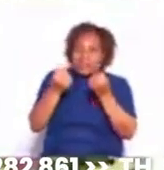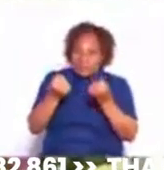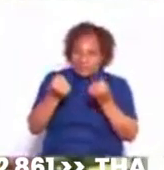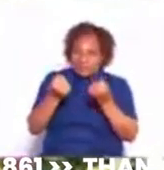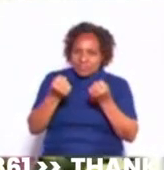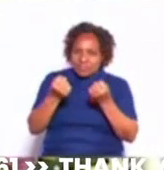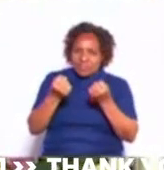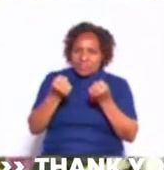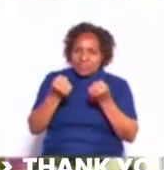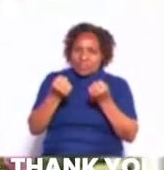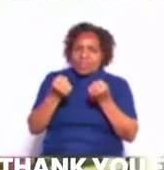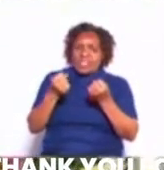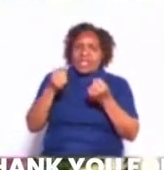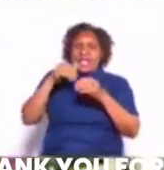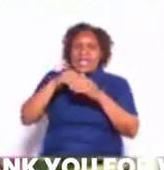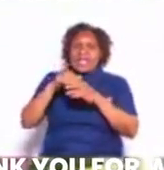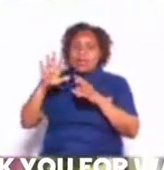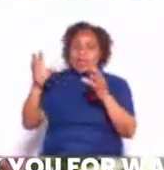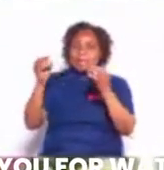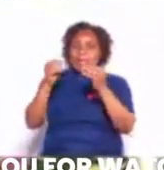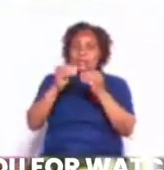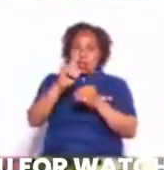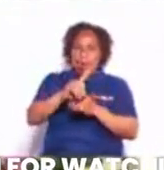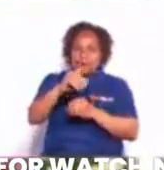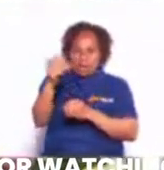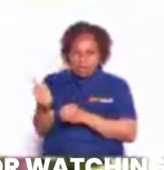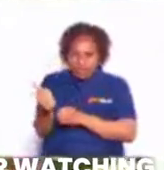lo and behold, we meet each other.